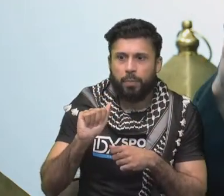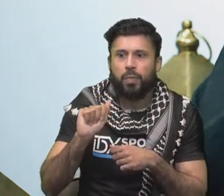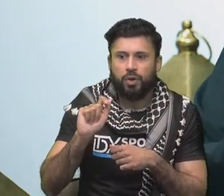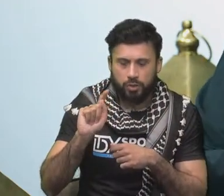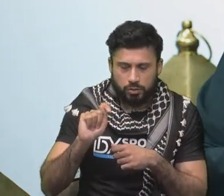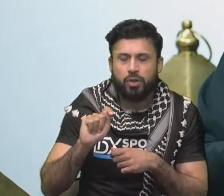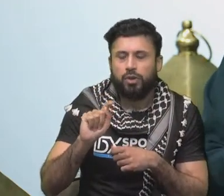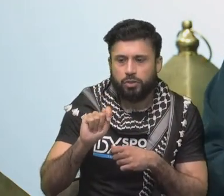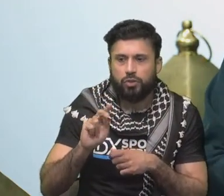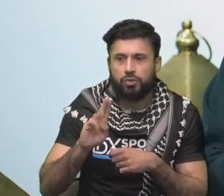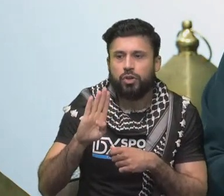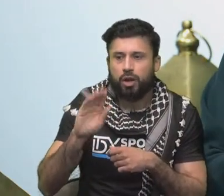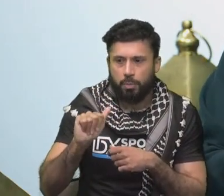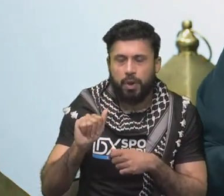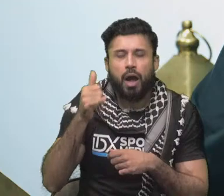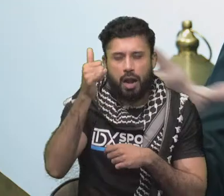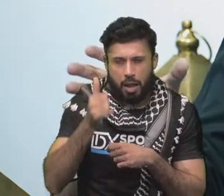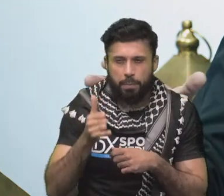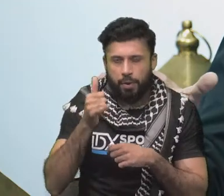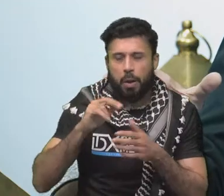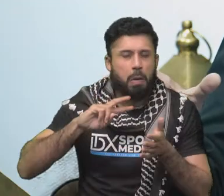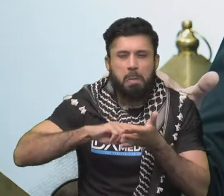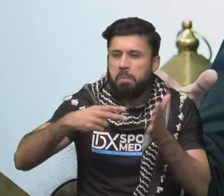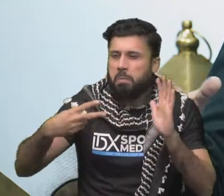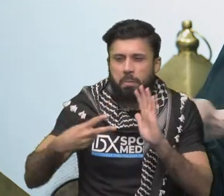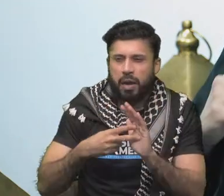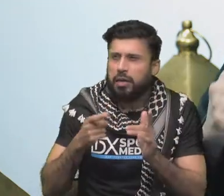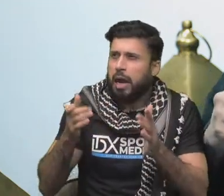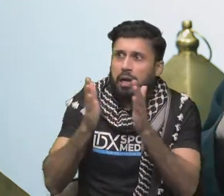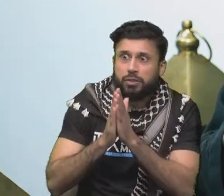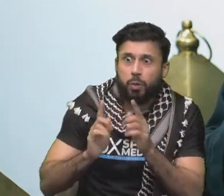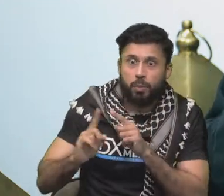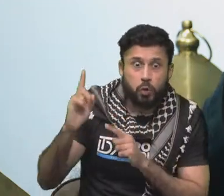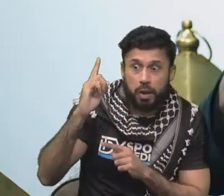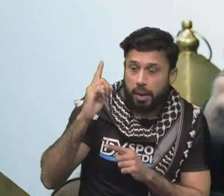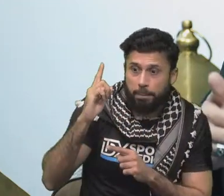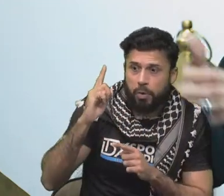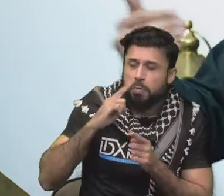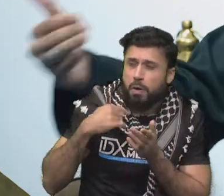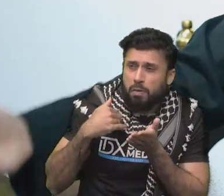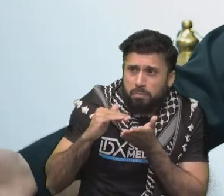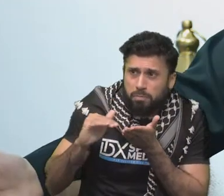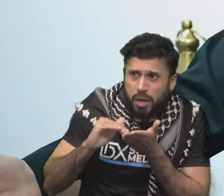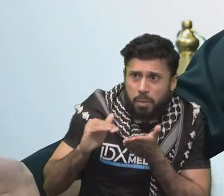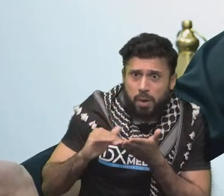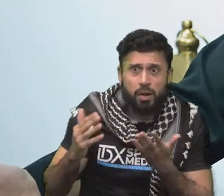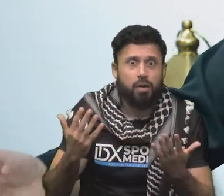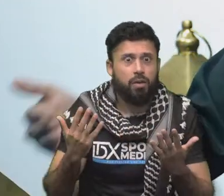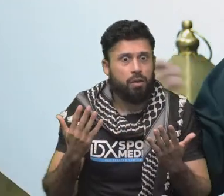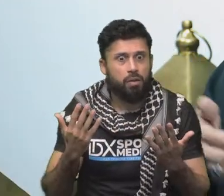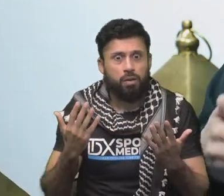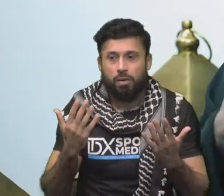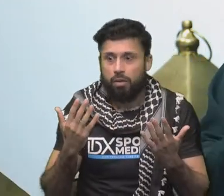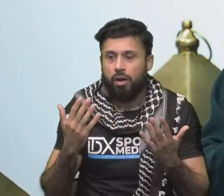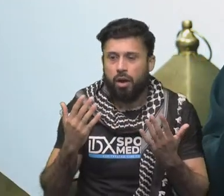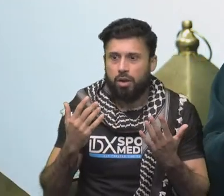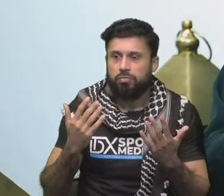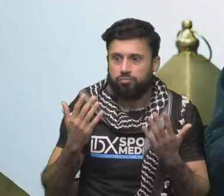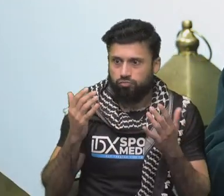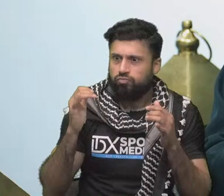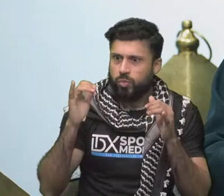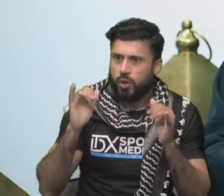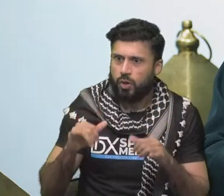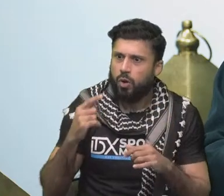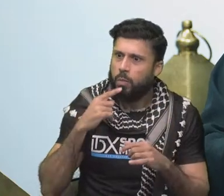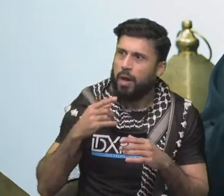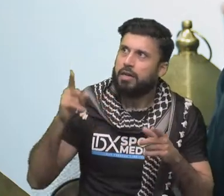don't think about the, like sometimes these examples are so ridiculous and it's easy for us to say, ha ha, Bani Israel crazy, ha ha, people of Mecca